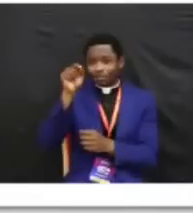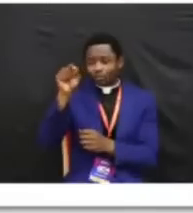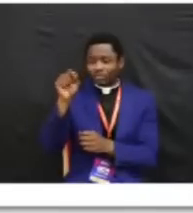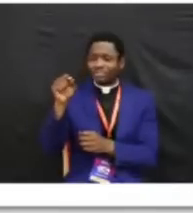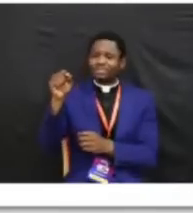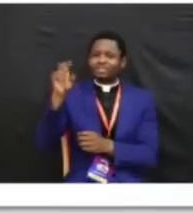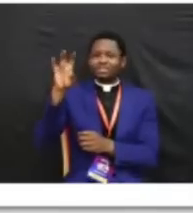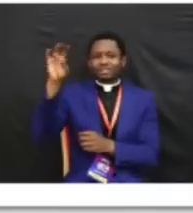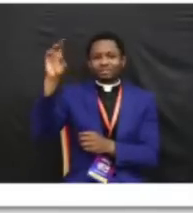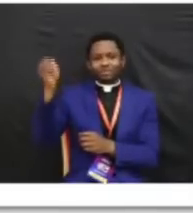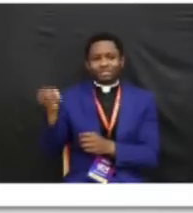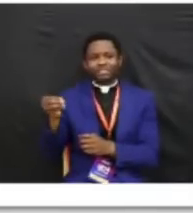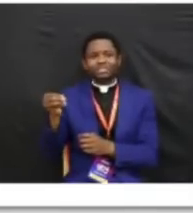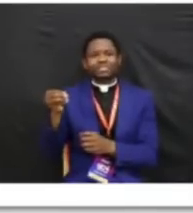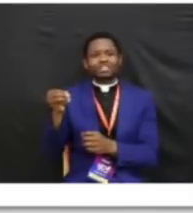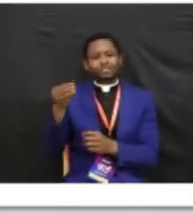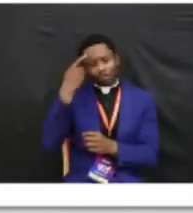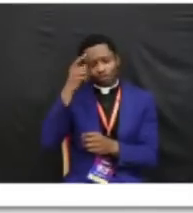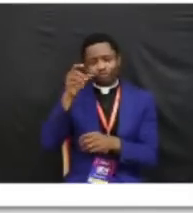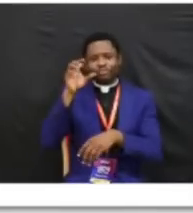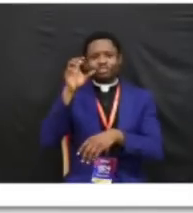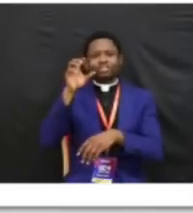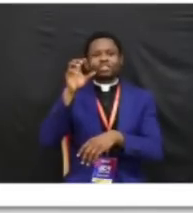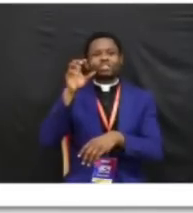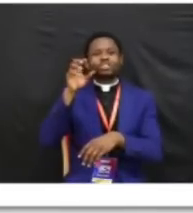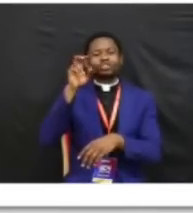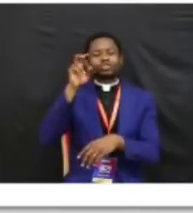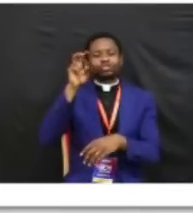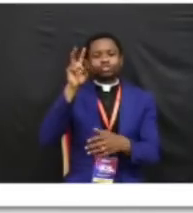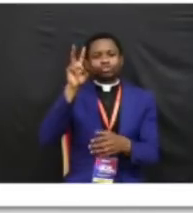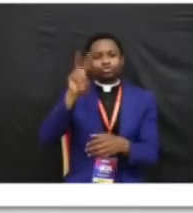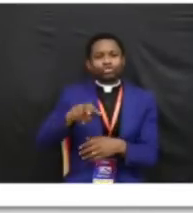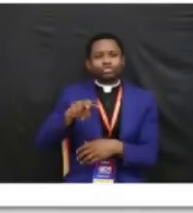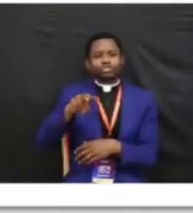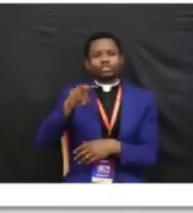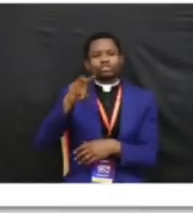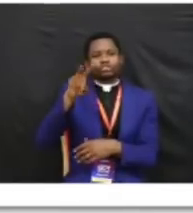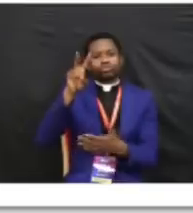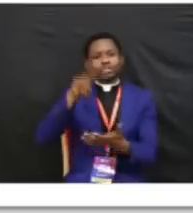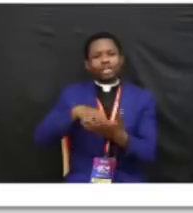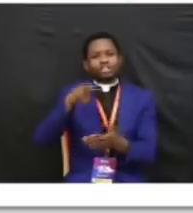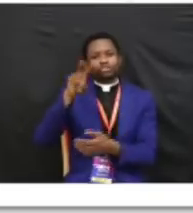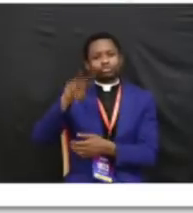estimated total Ghanian population of 33 million475,870.